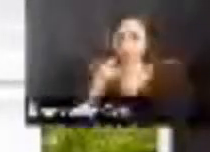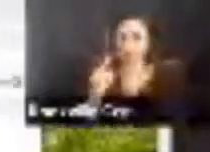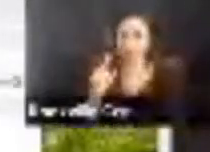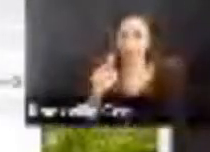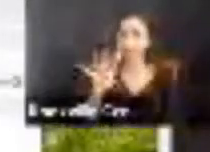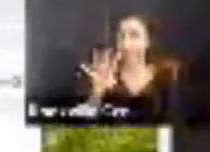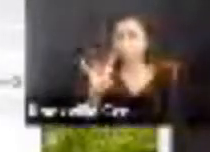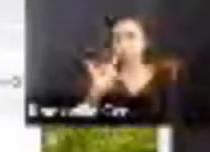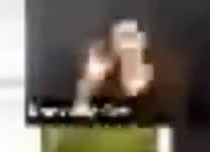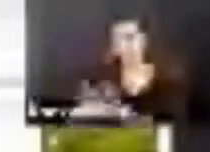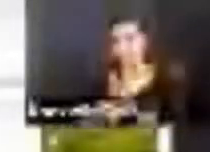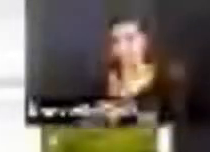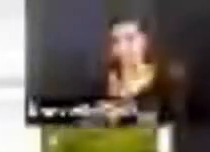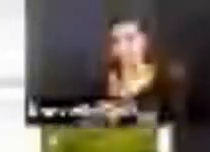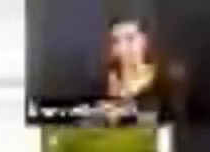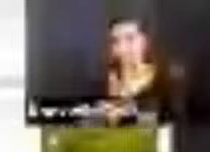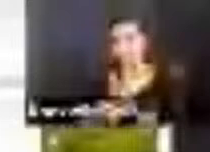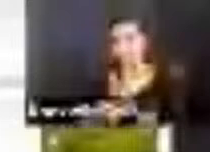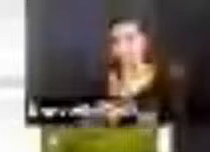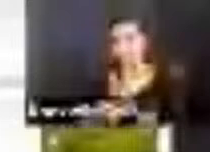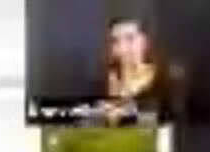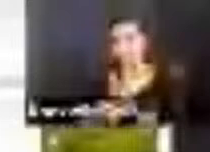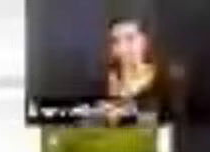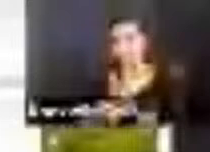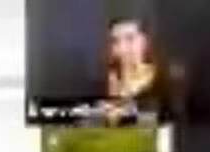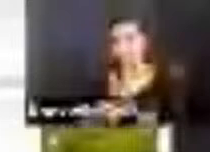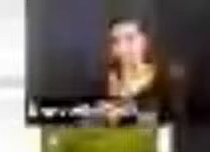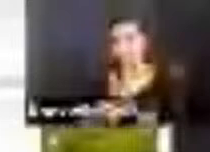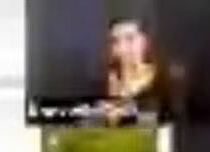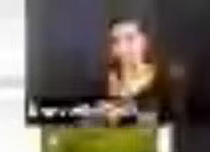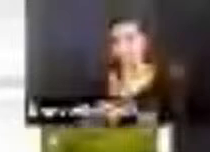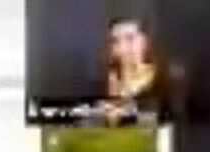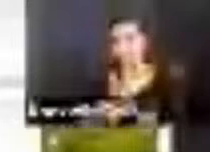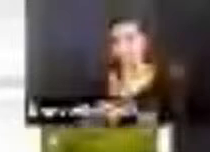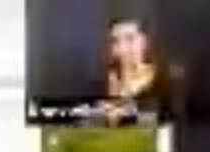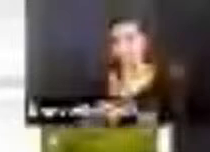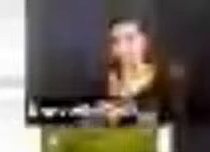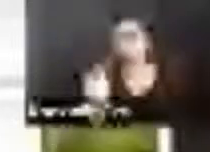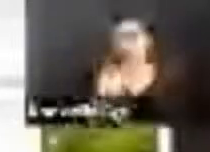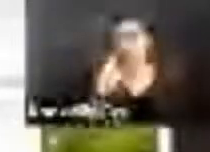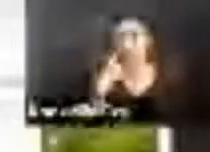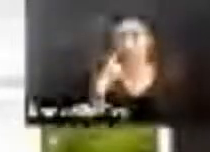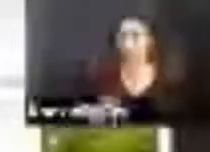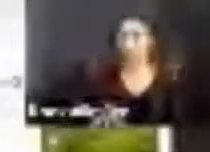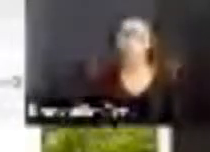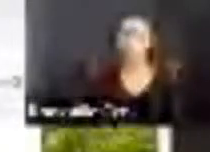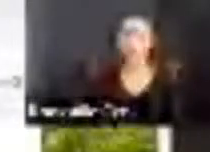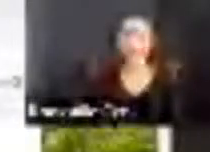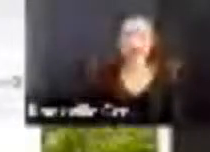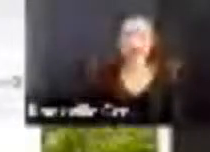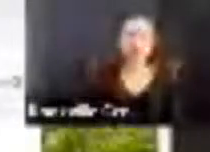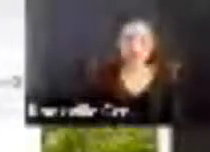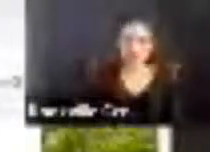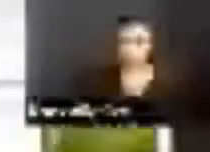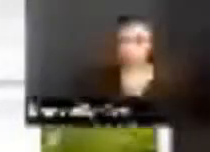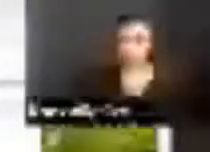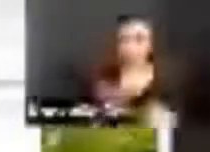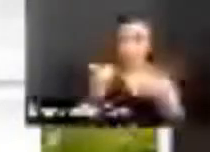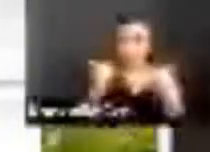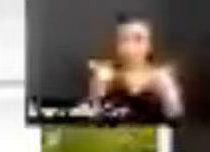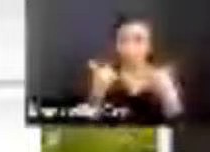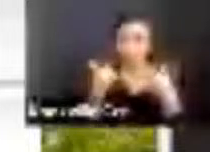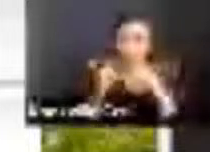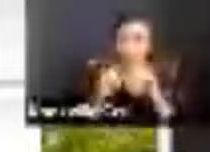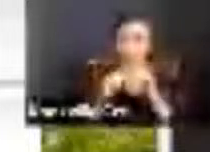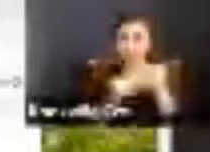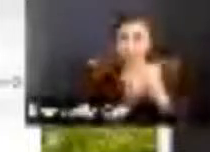this time frame. Because of this, our benchmark continues to be represented as green. With our existing EPI support team in place,